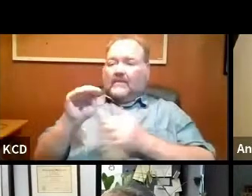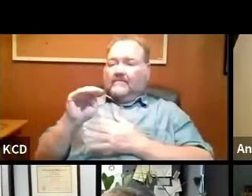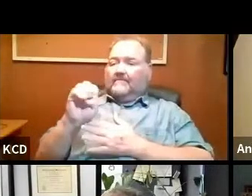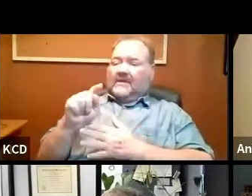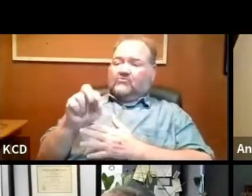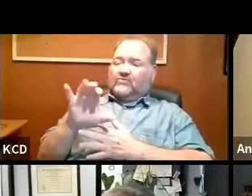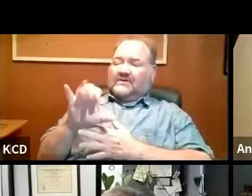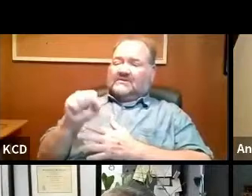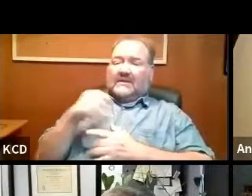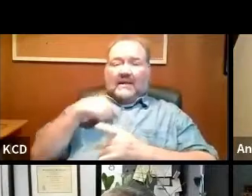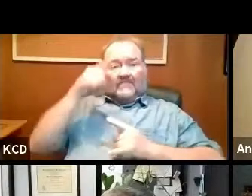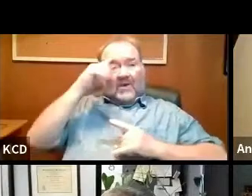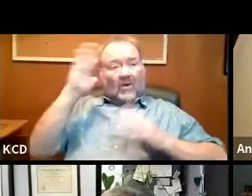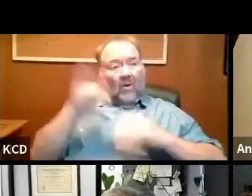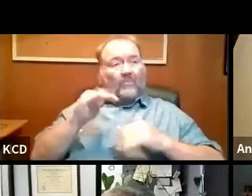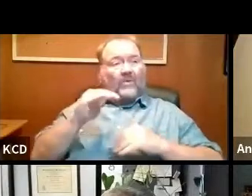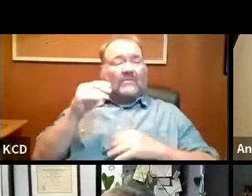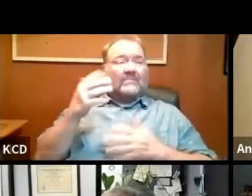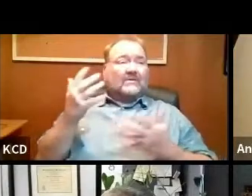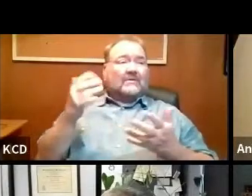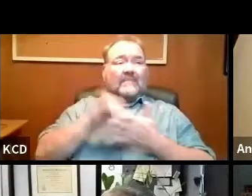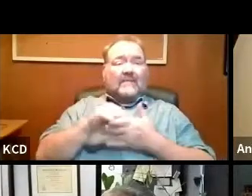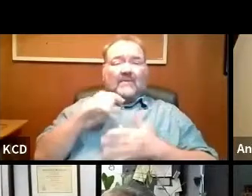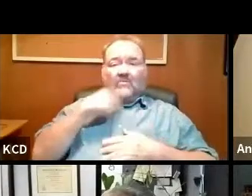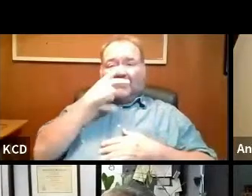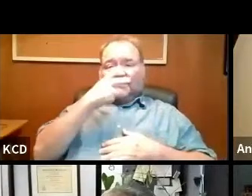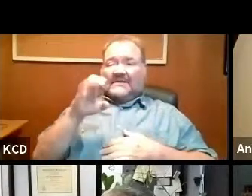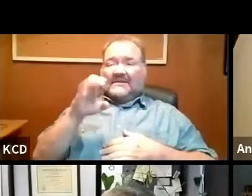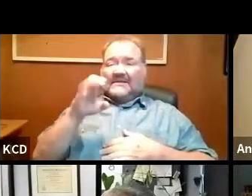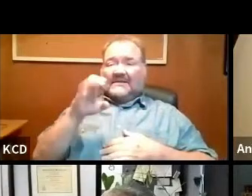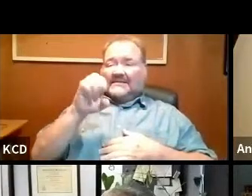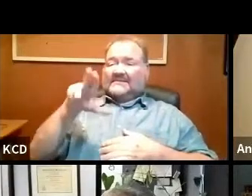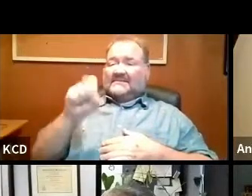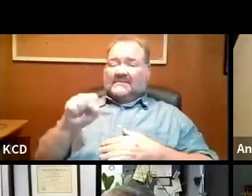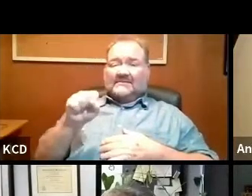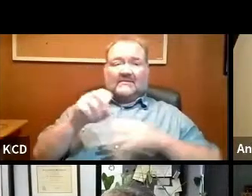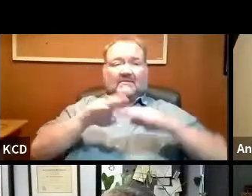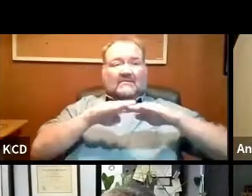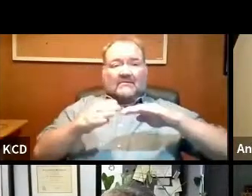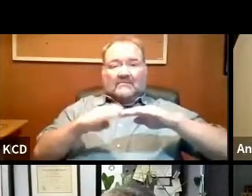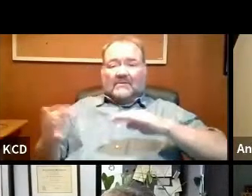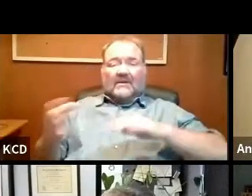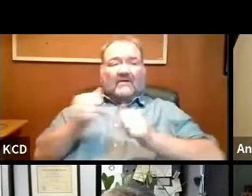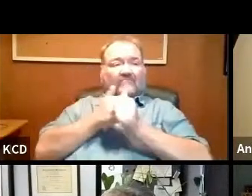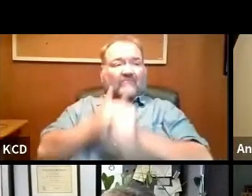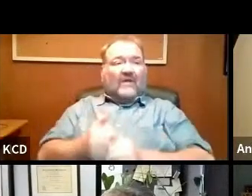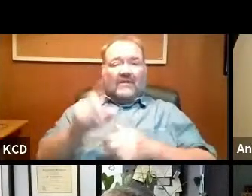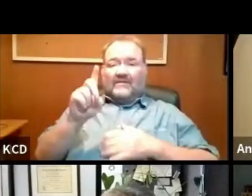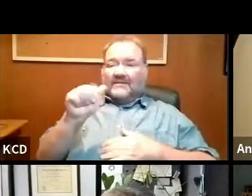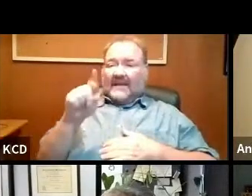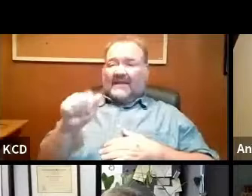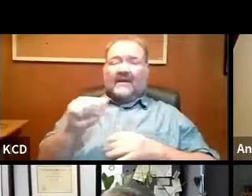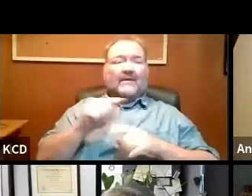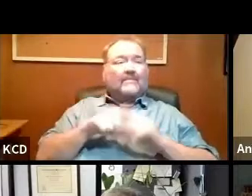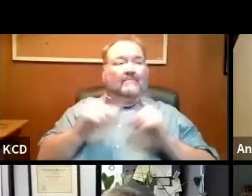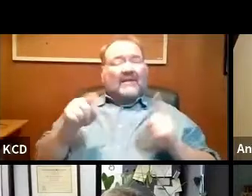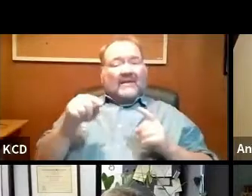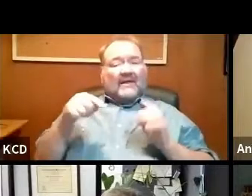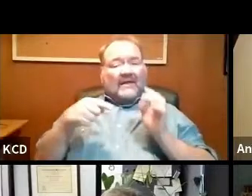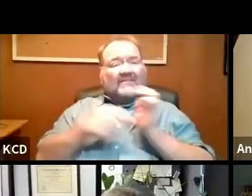hopeful that this, for example, the blip we've seen in census is going to come down and follow the data trends. But this is